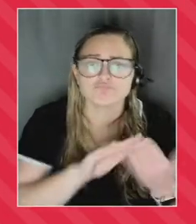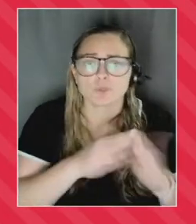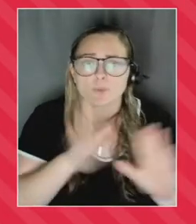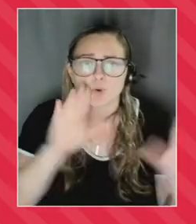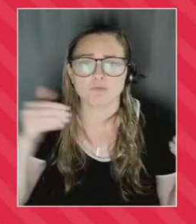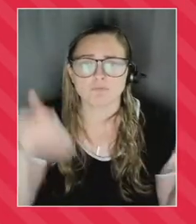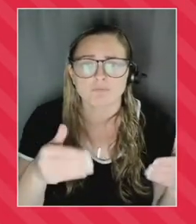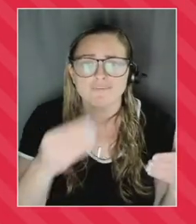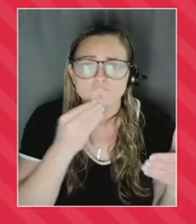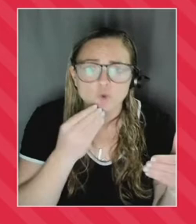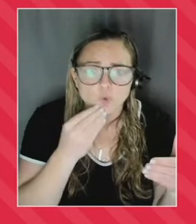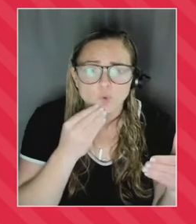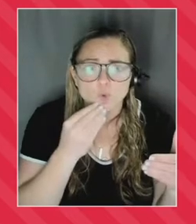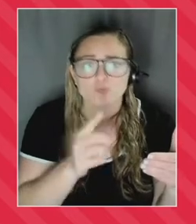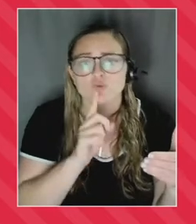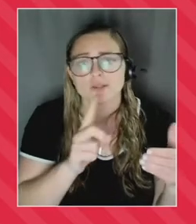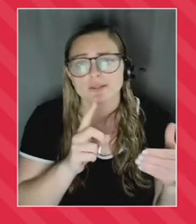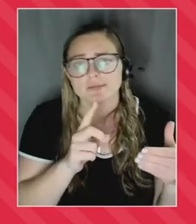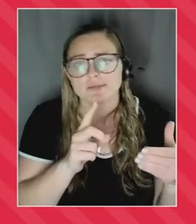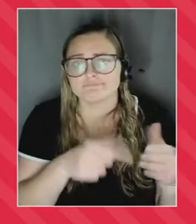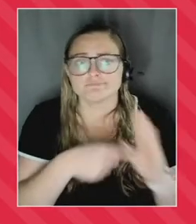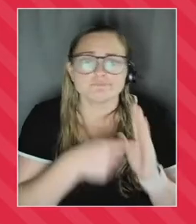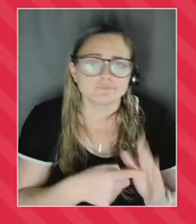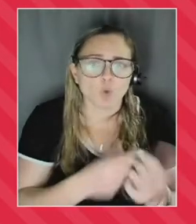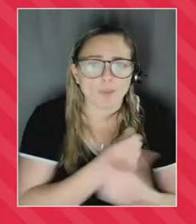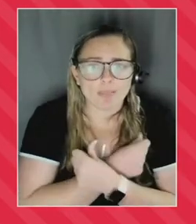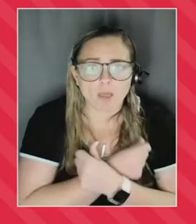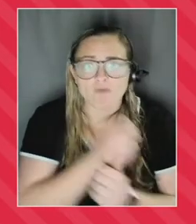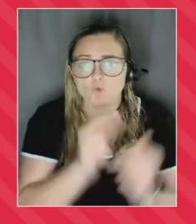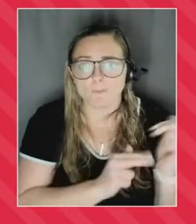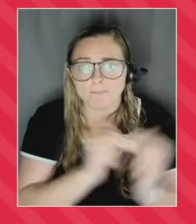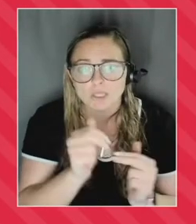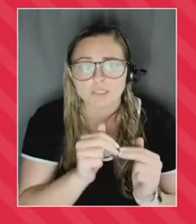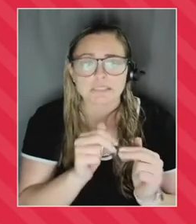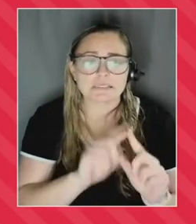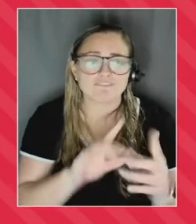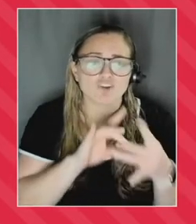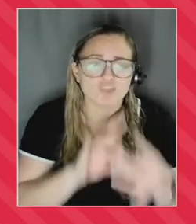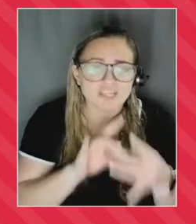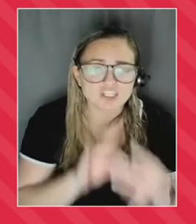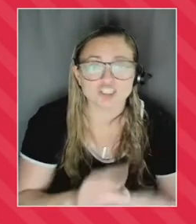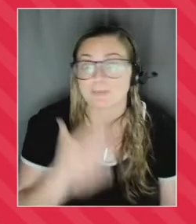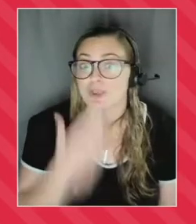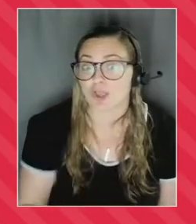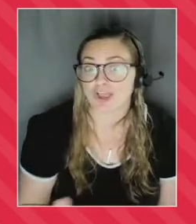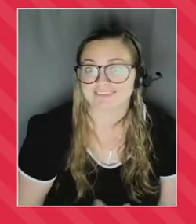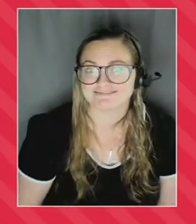food and really expressing love through building relationships. Good!